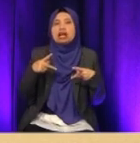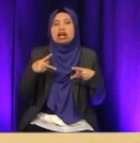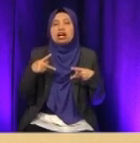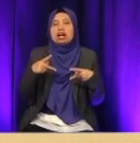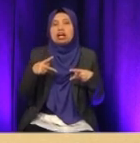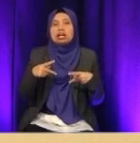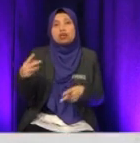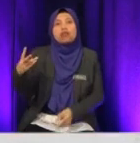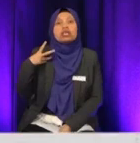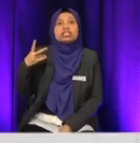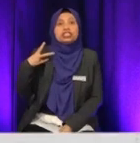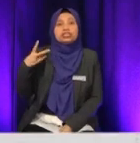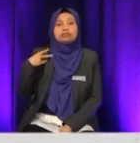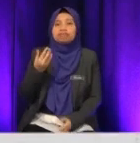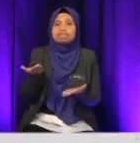me your I or G.